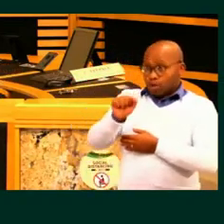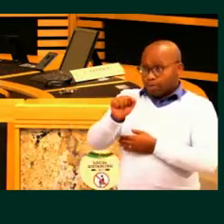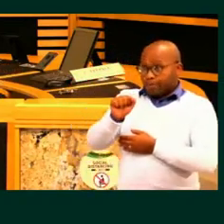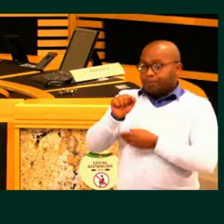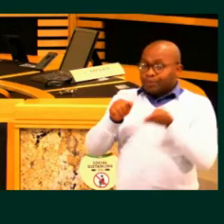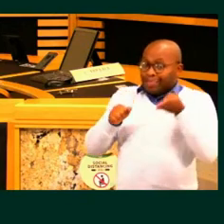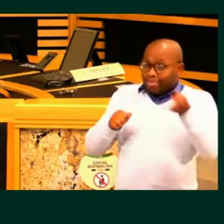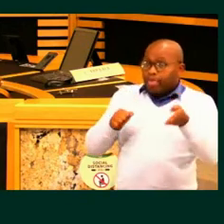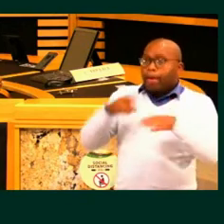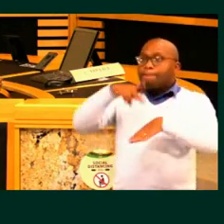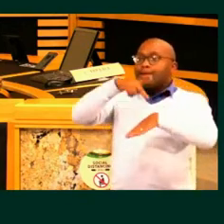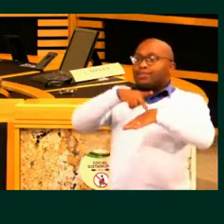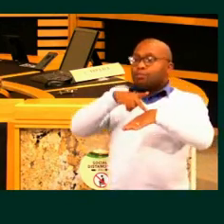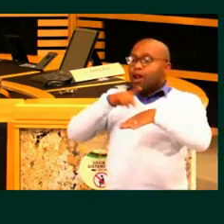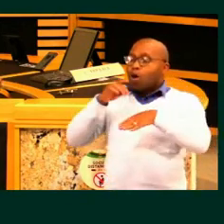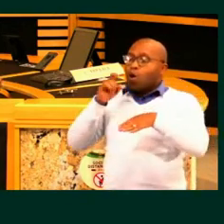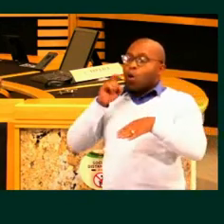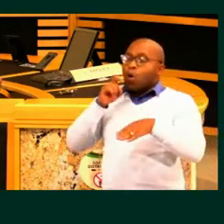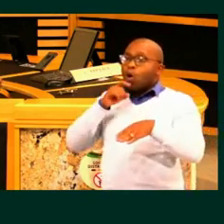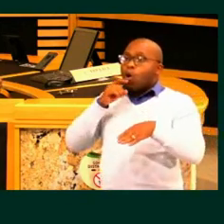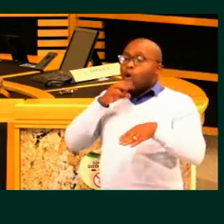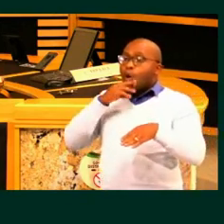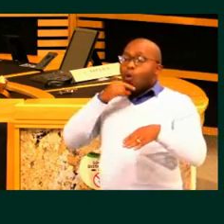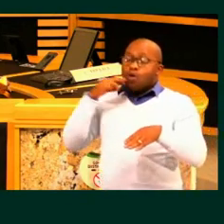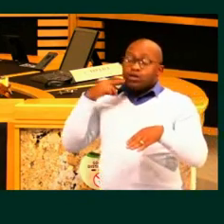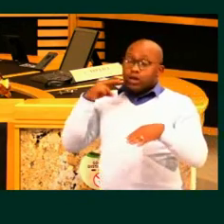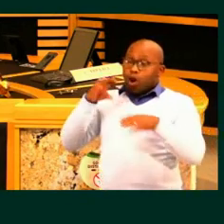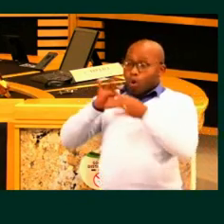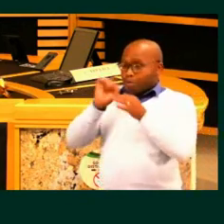be raped a